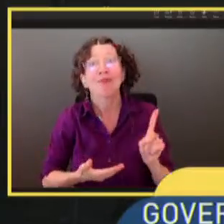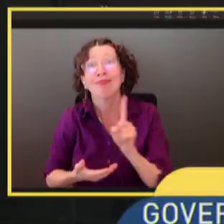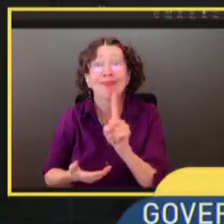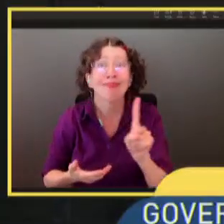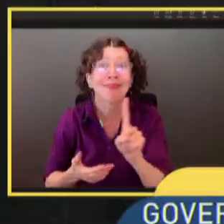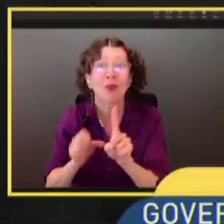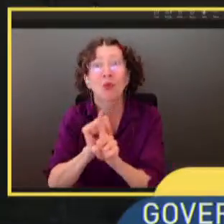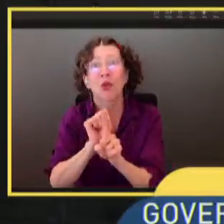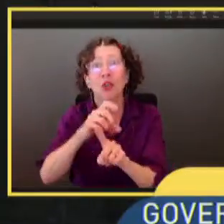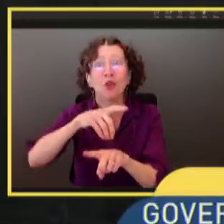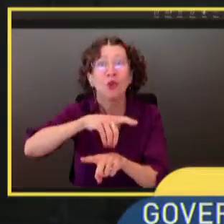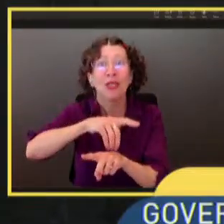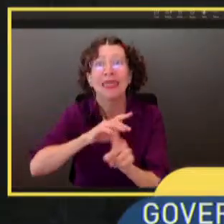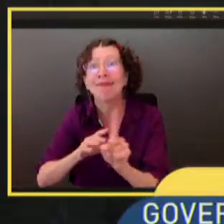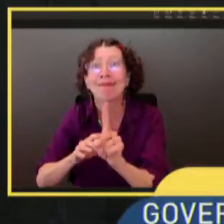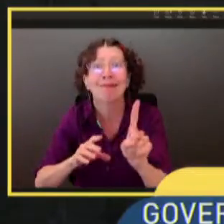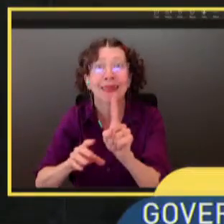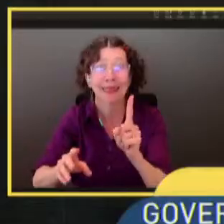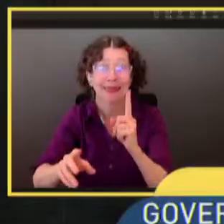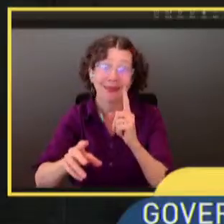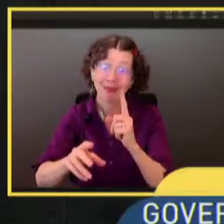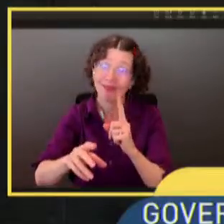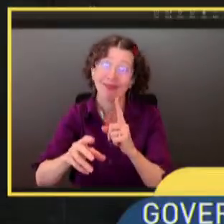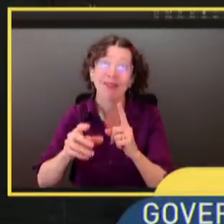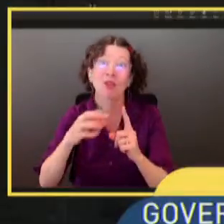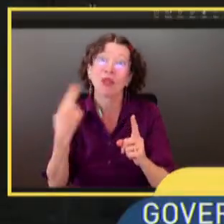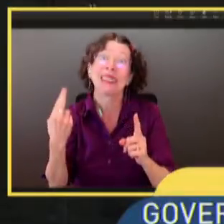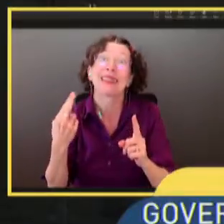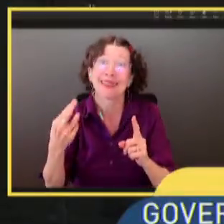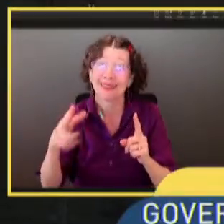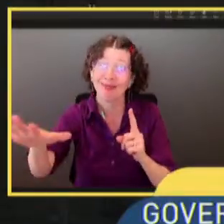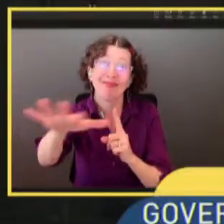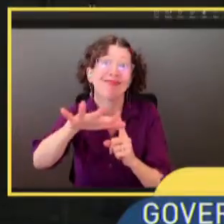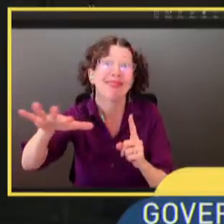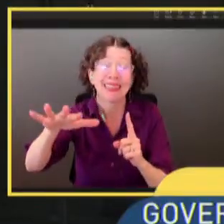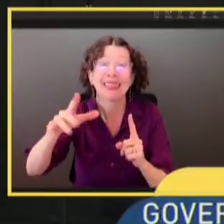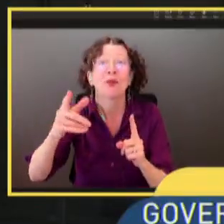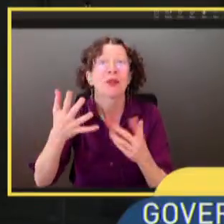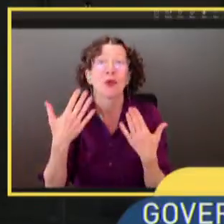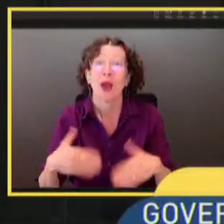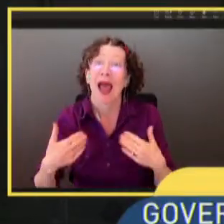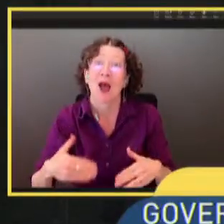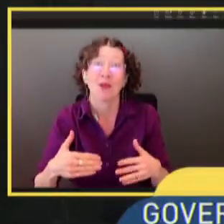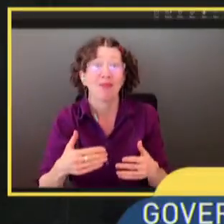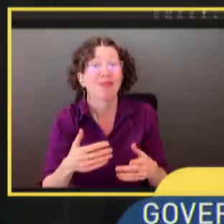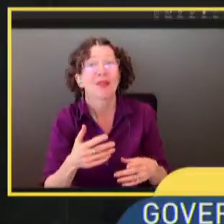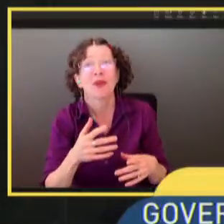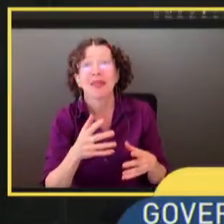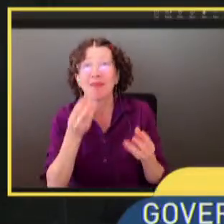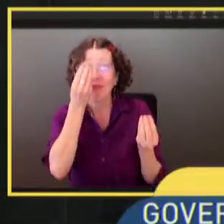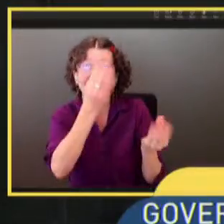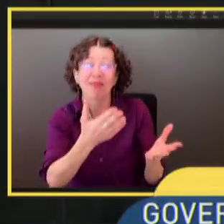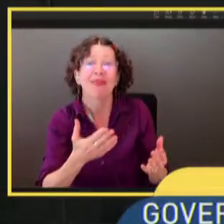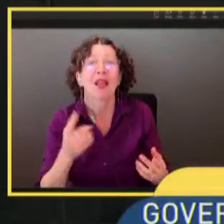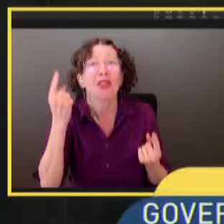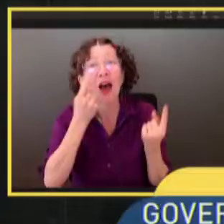mildly, deeply invested in public service, being willing to put her life at risk to help keep people safe. And